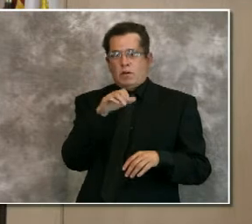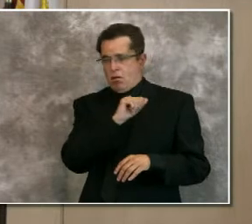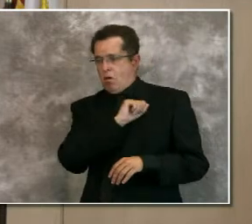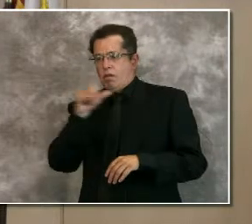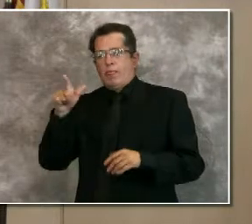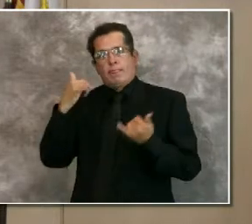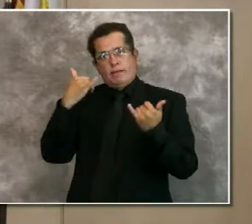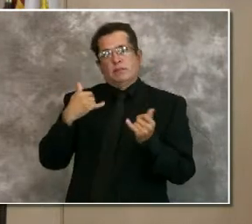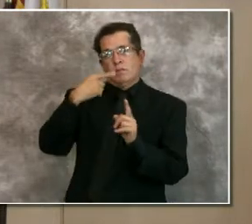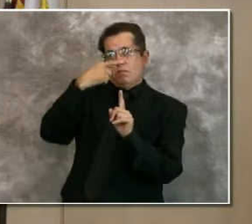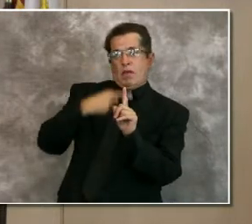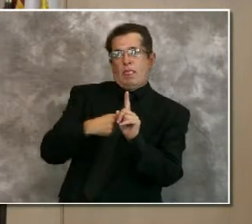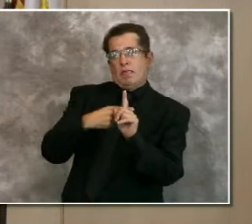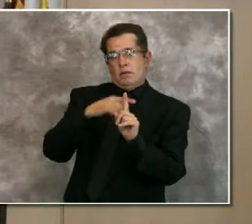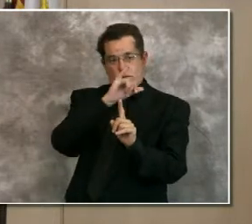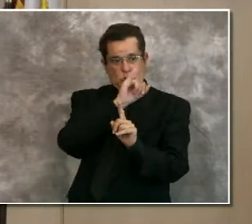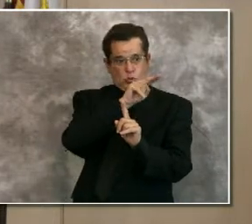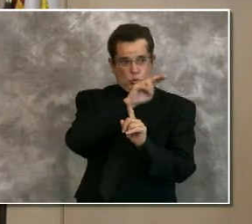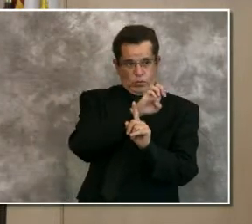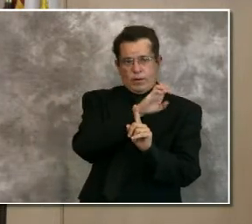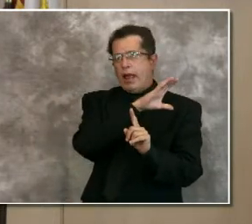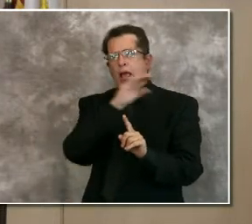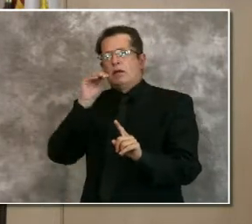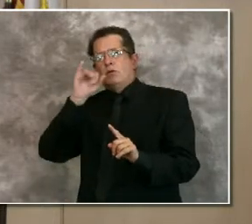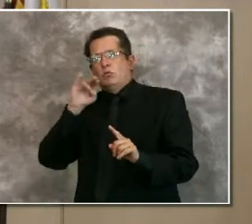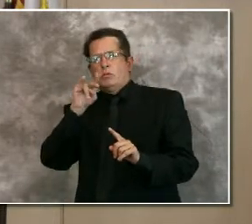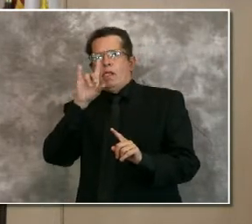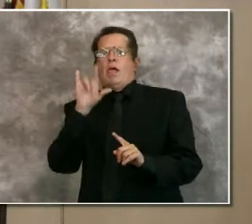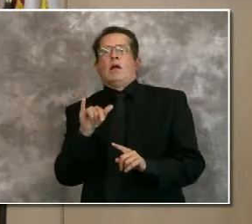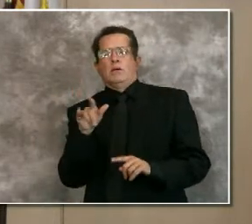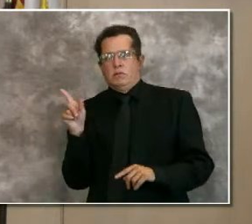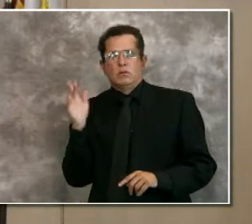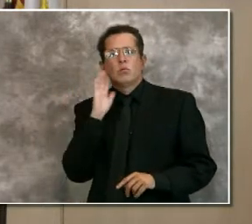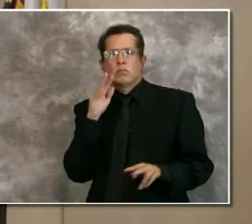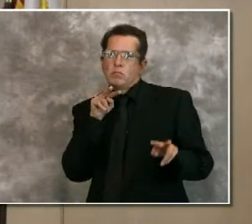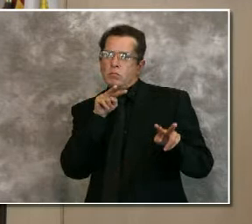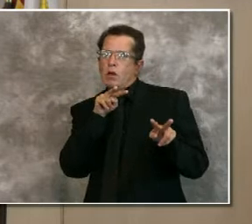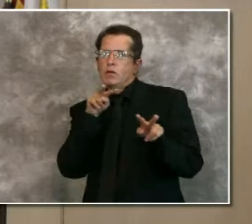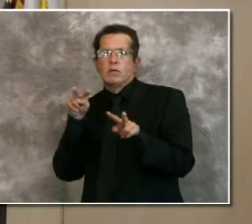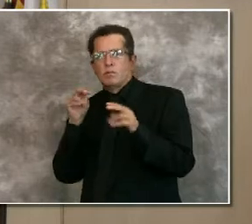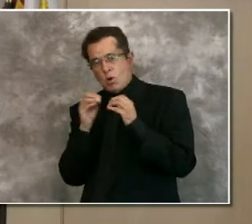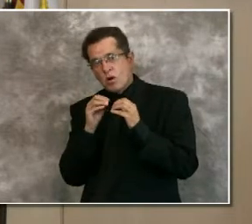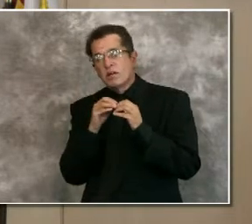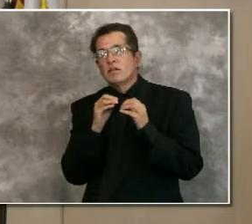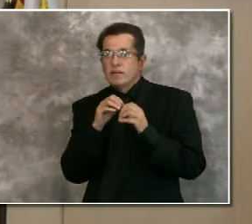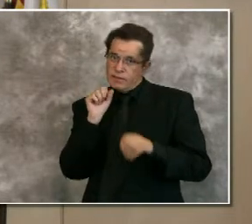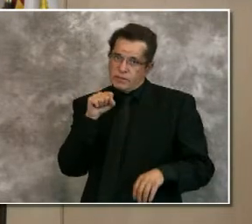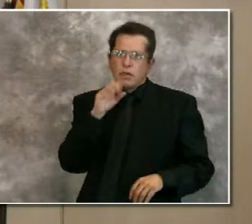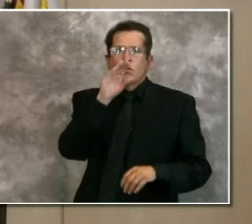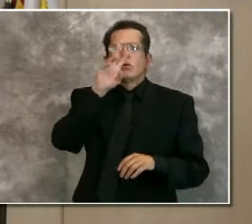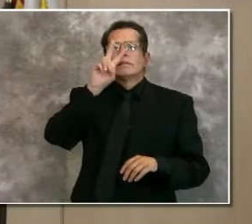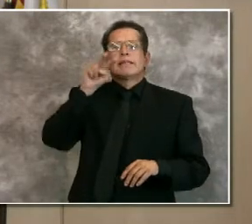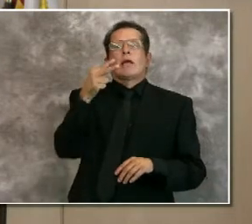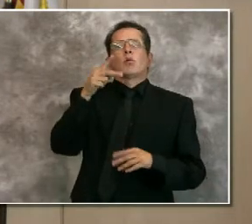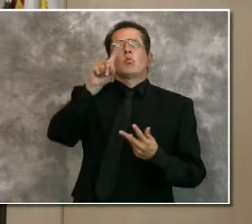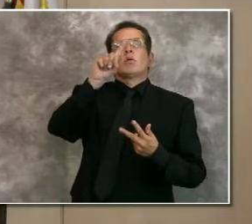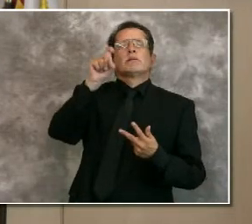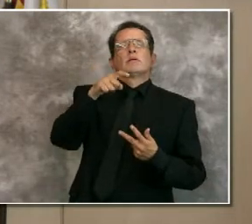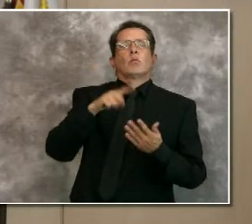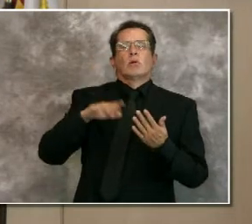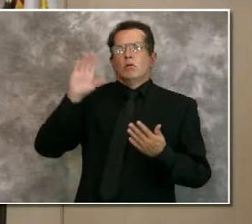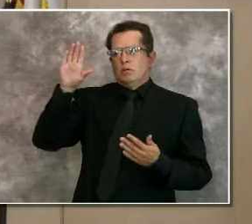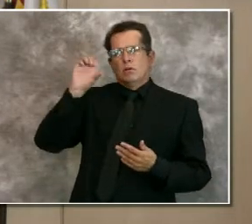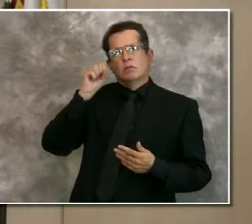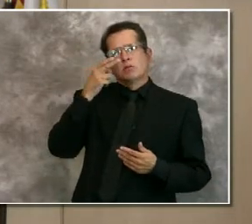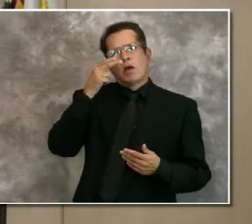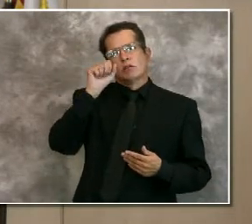month of June as well as July. And you had a second question? Yeah, this is a question